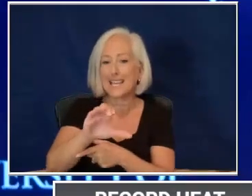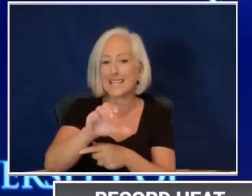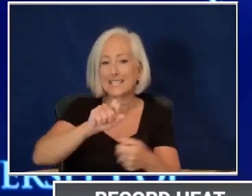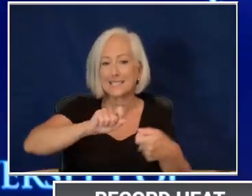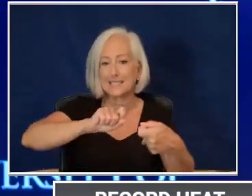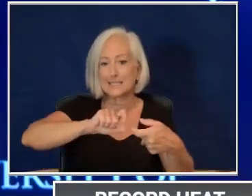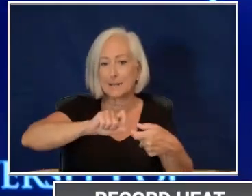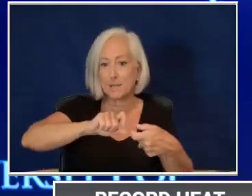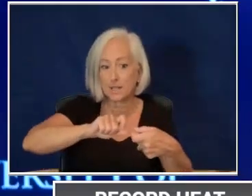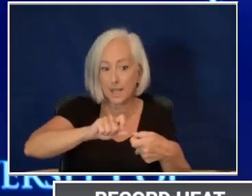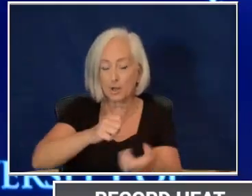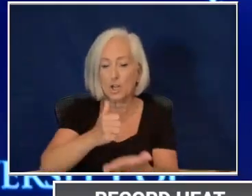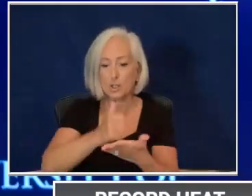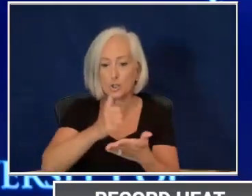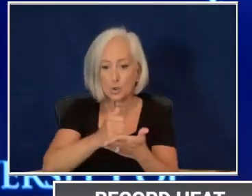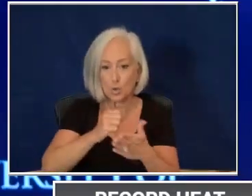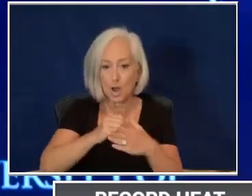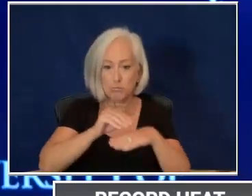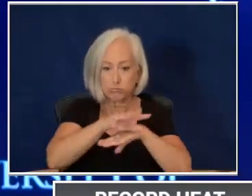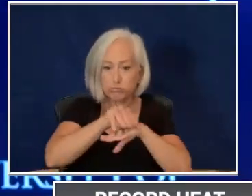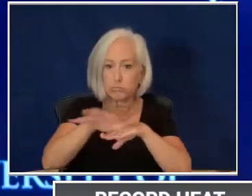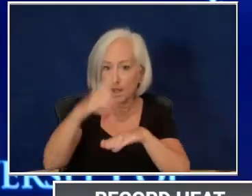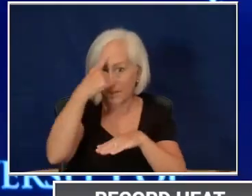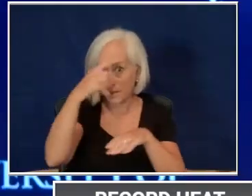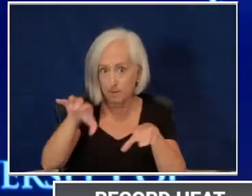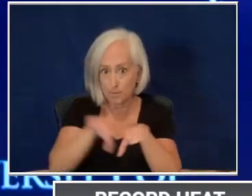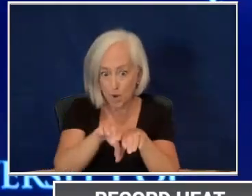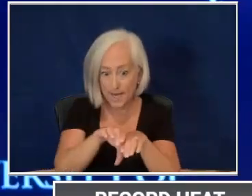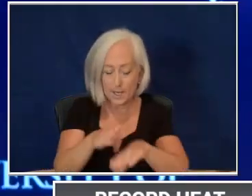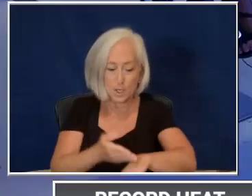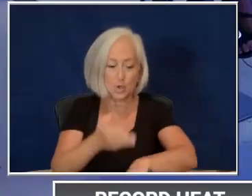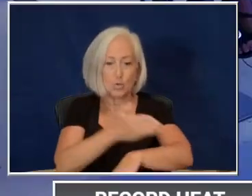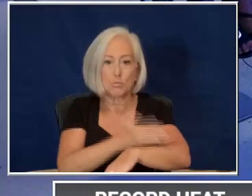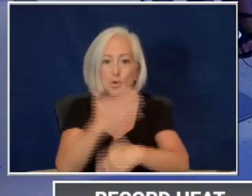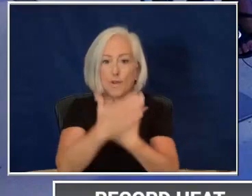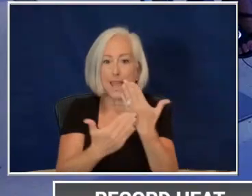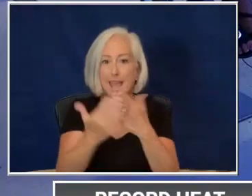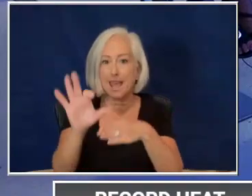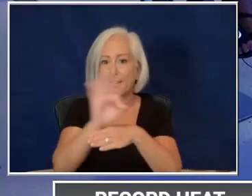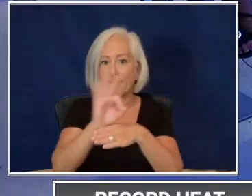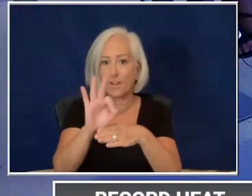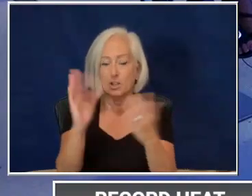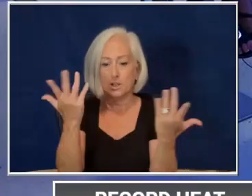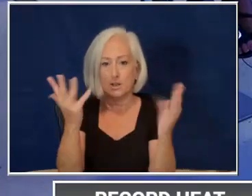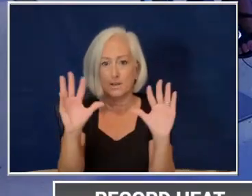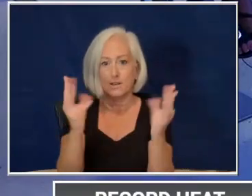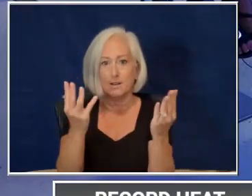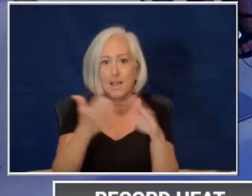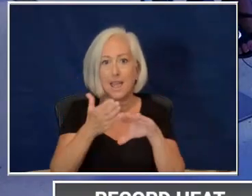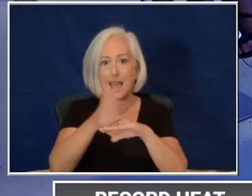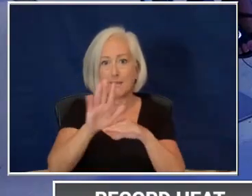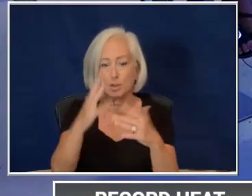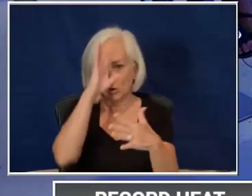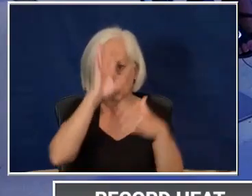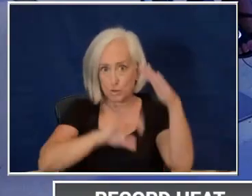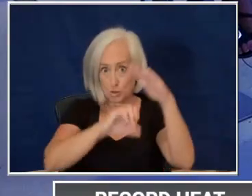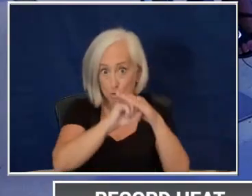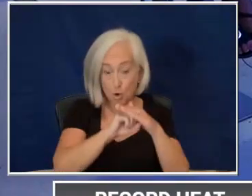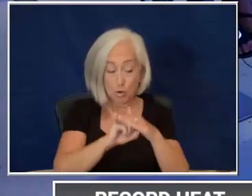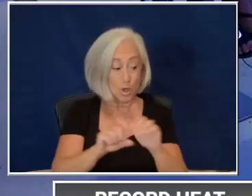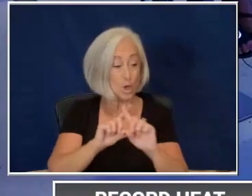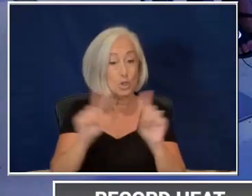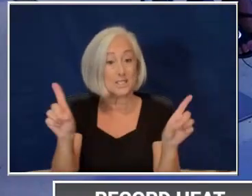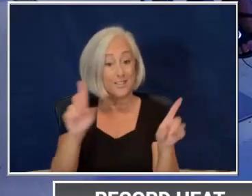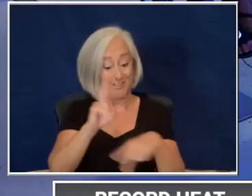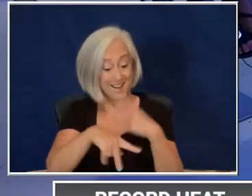the recovery from weakness of hand function after a stroke. So both very different, but very promising as far as.